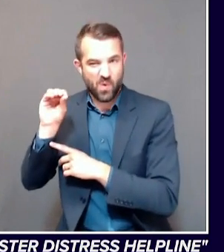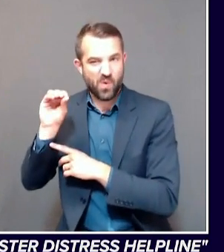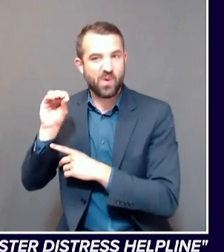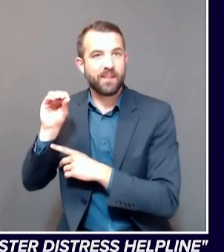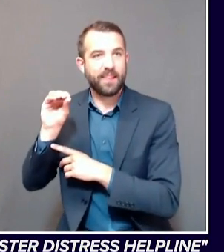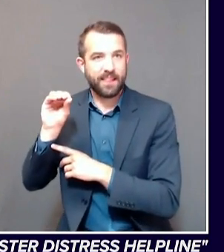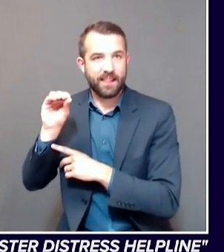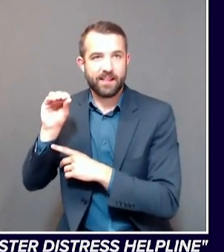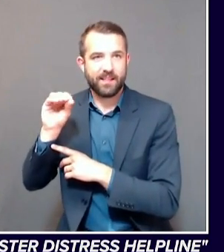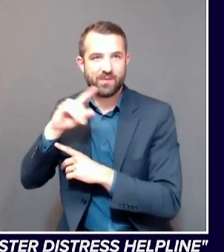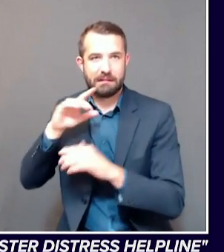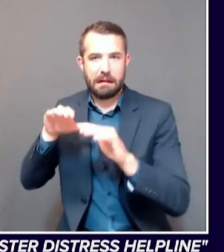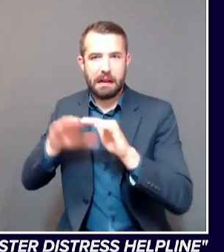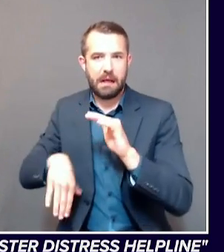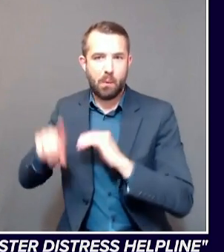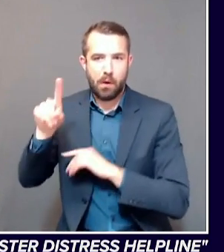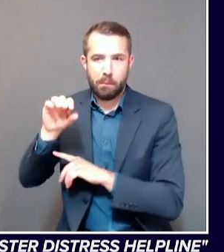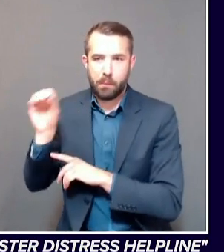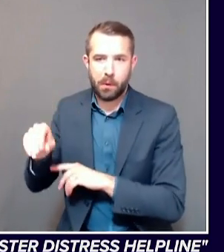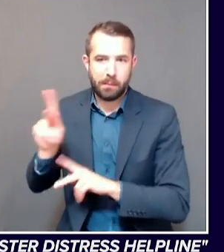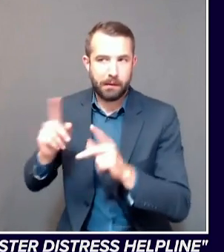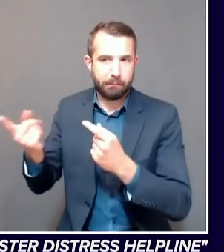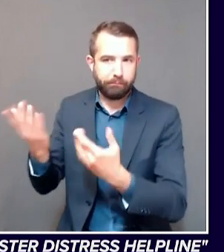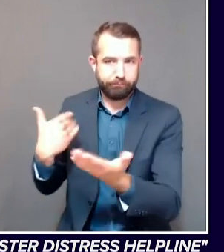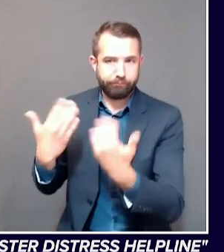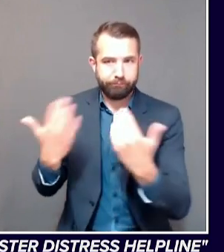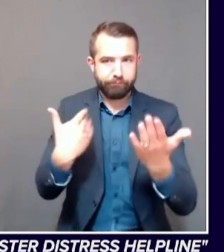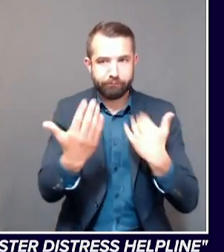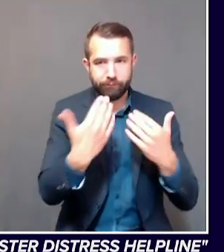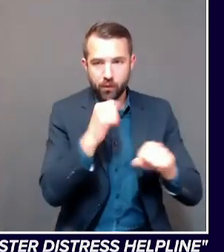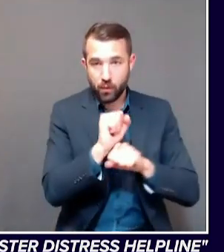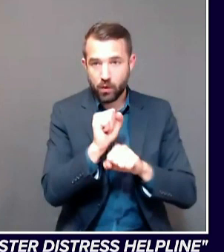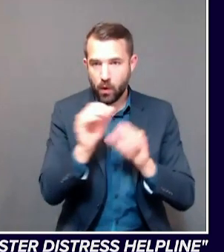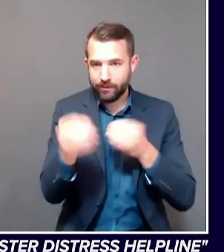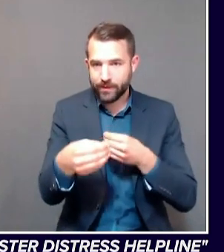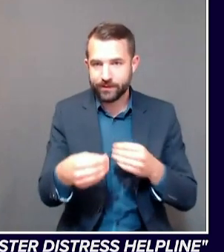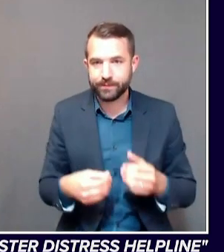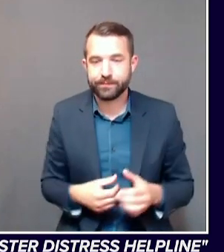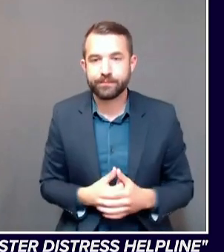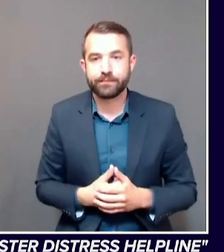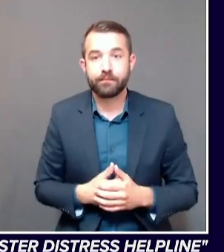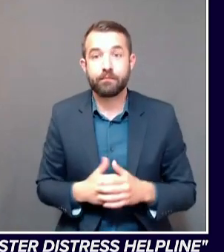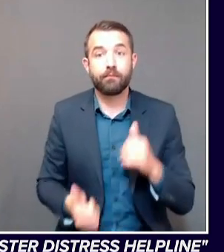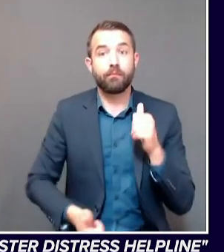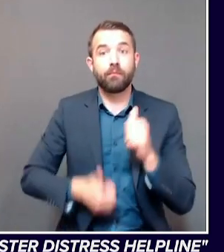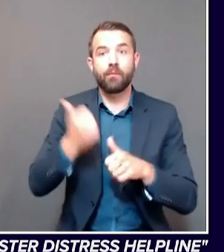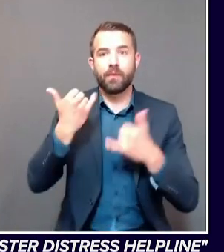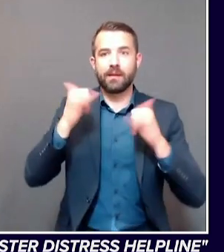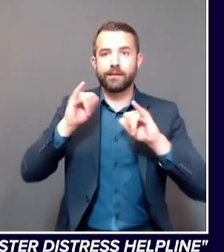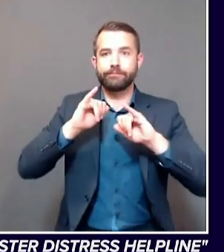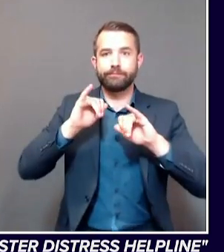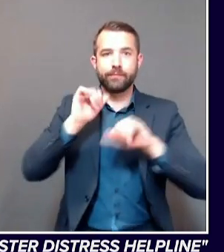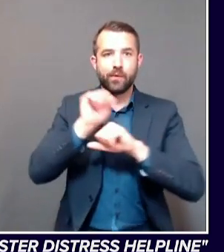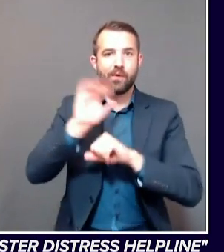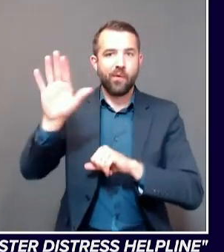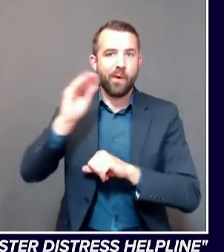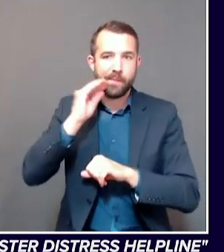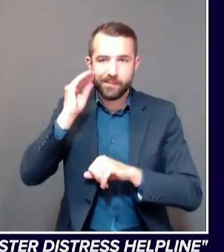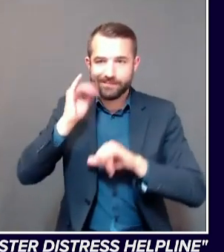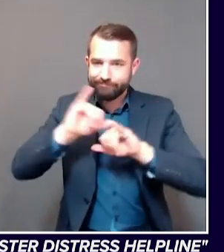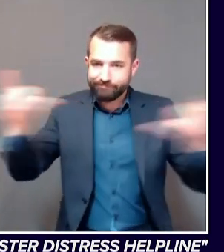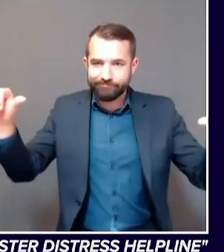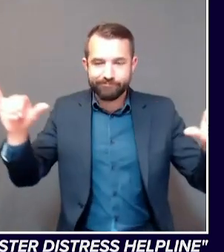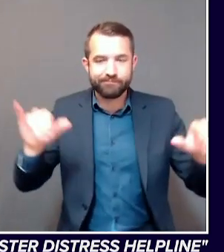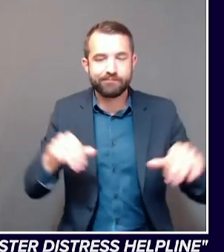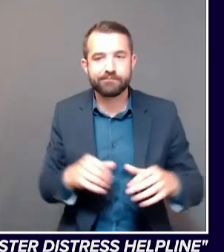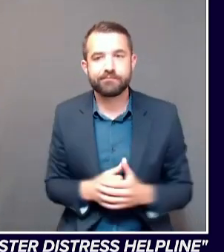That's less than 1%. We are still largely teleworking. So taking out Maine CDC